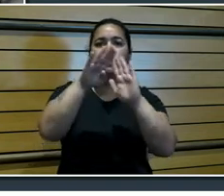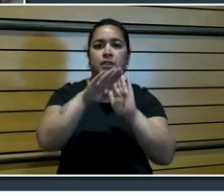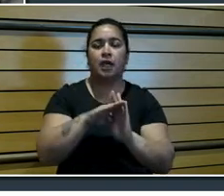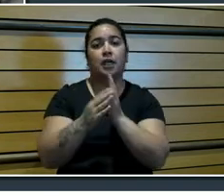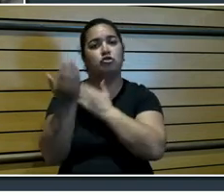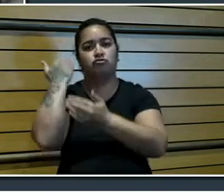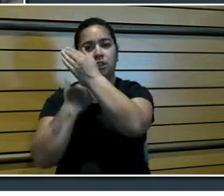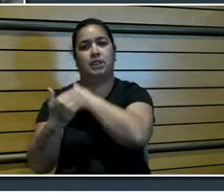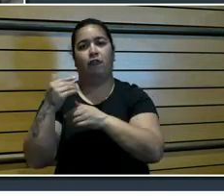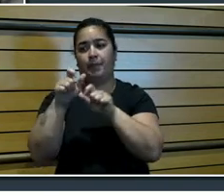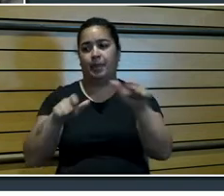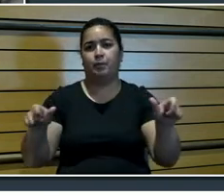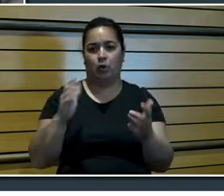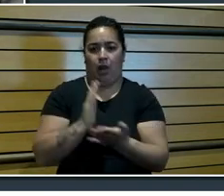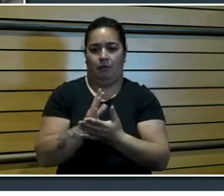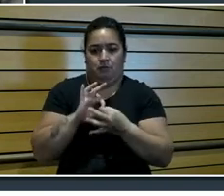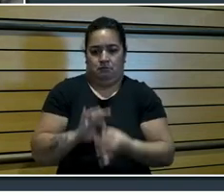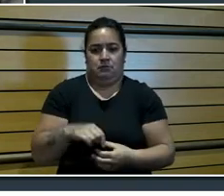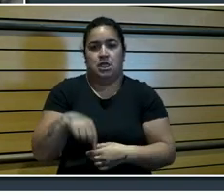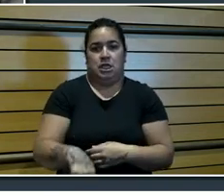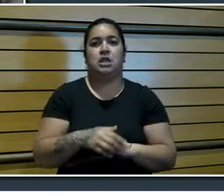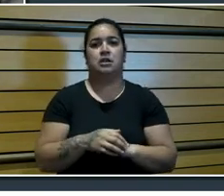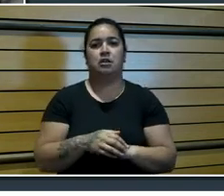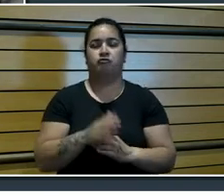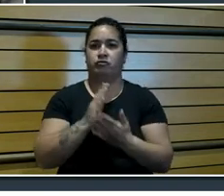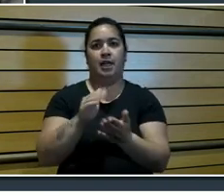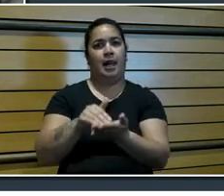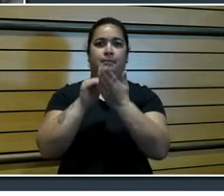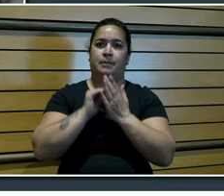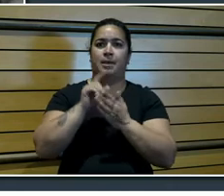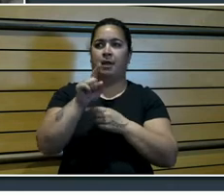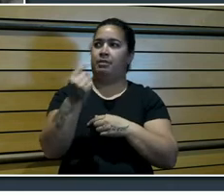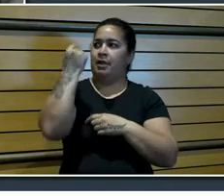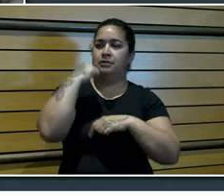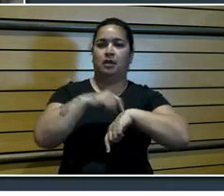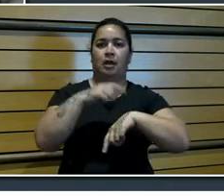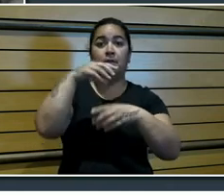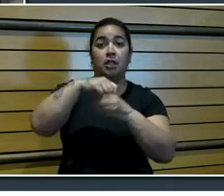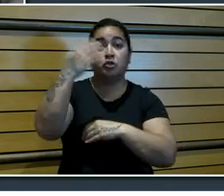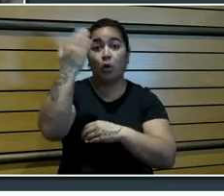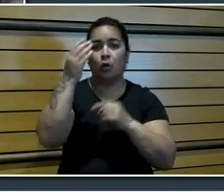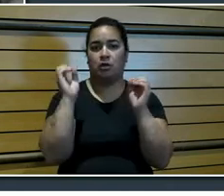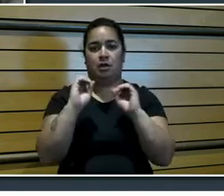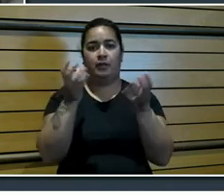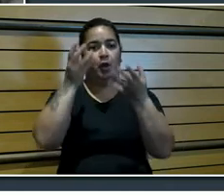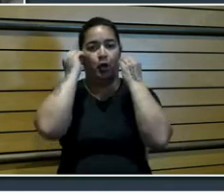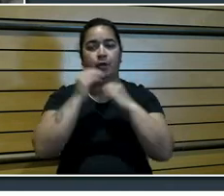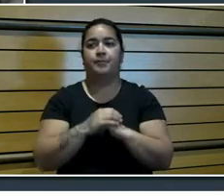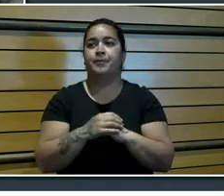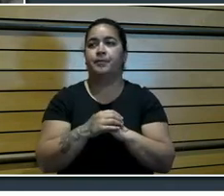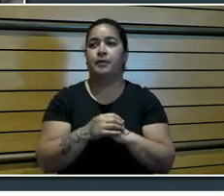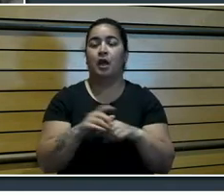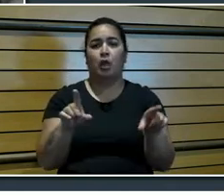sometimes a challenging place for a Pākehā educated in the school curriculum of the time. I also learnt how it felt to be